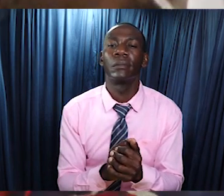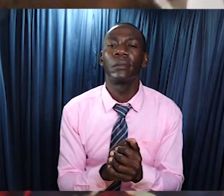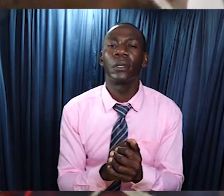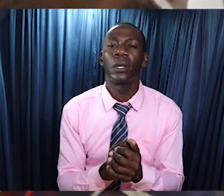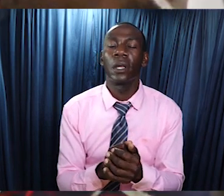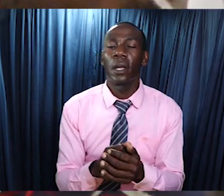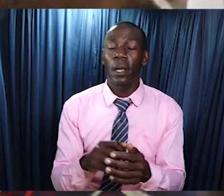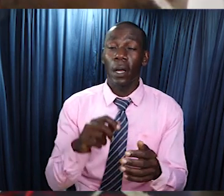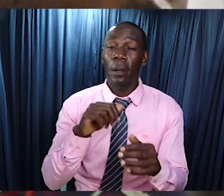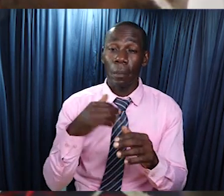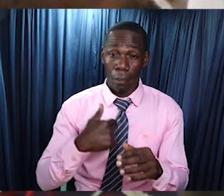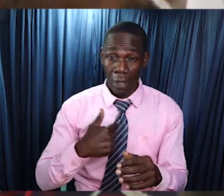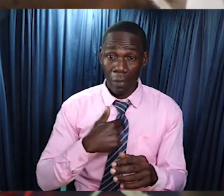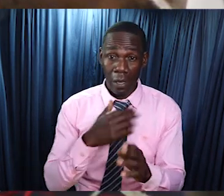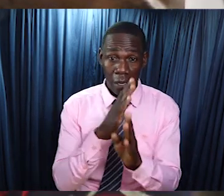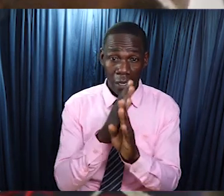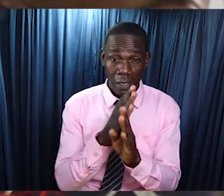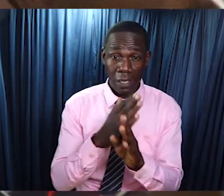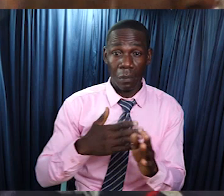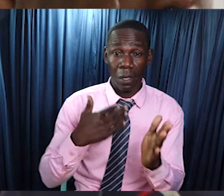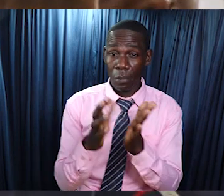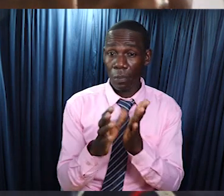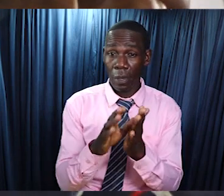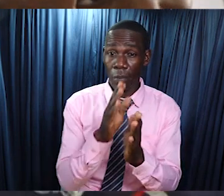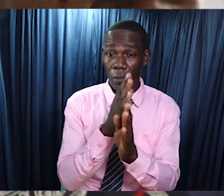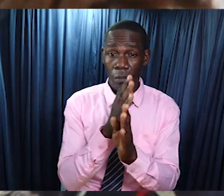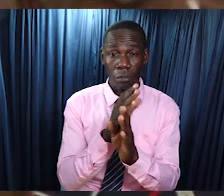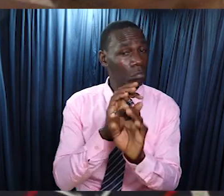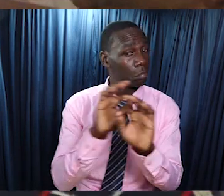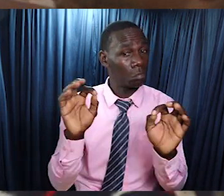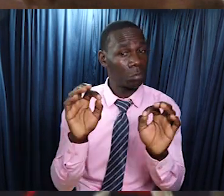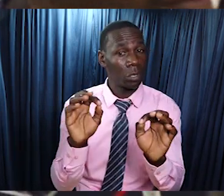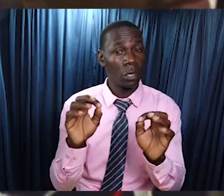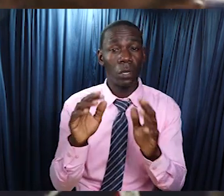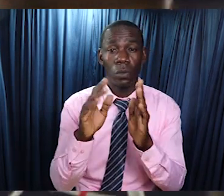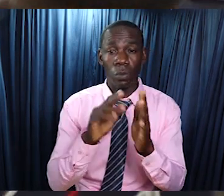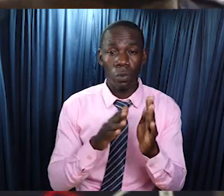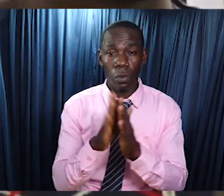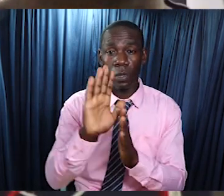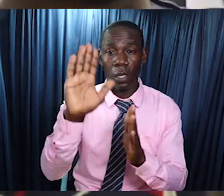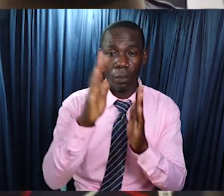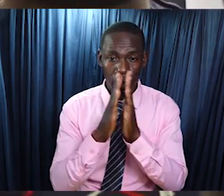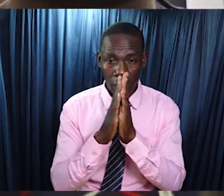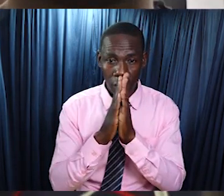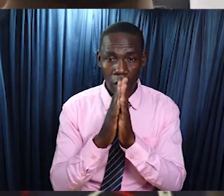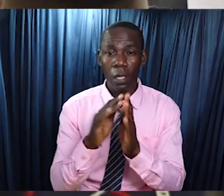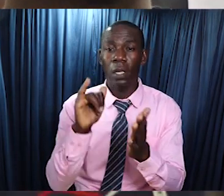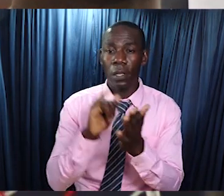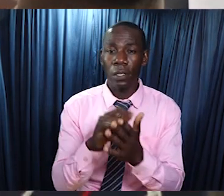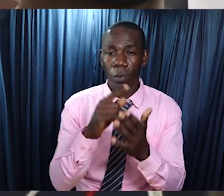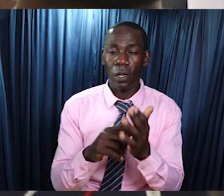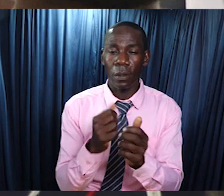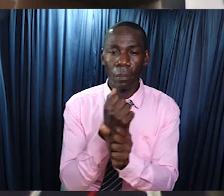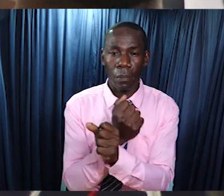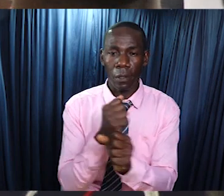Kwa kutoficha mashauri yangu watu wa Mungu, for not hiding my counsel to the men of God, yao, by their prayers, hicho kilichofanya mimi nisimame paka